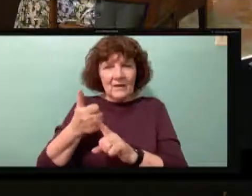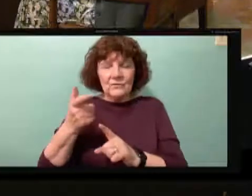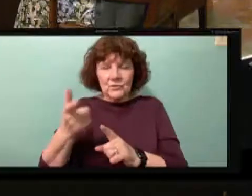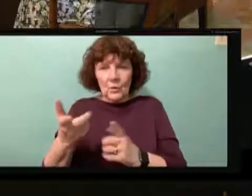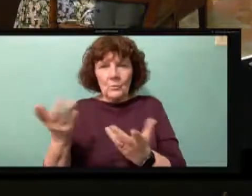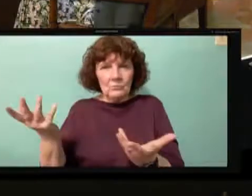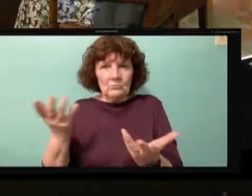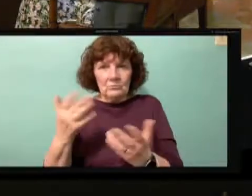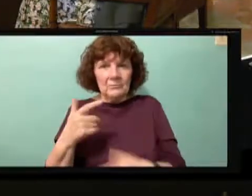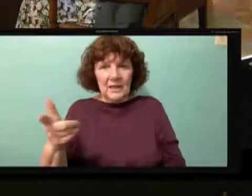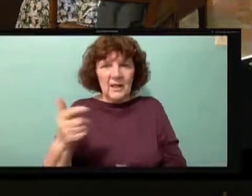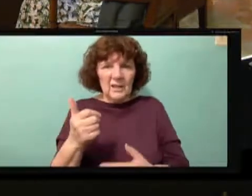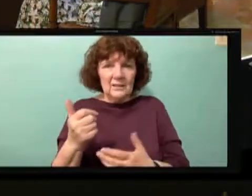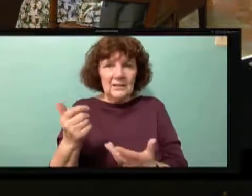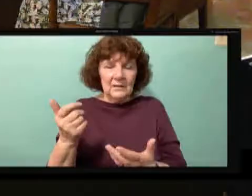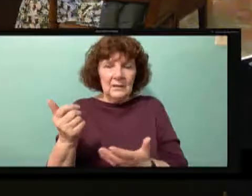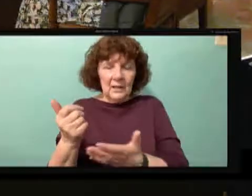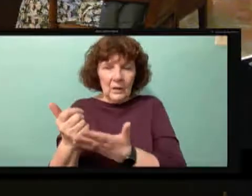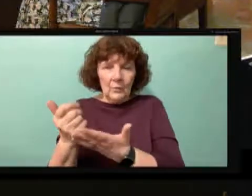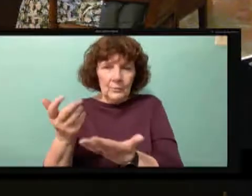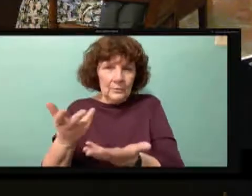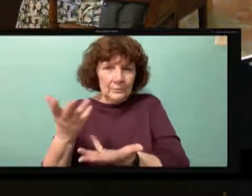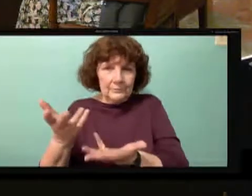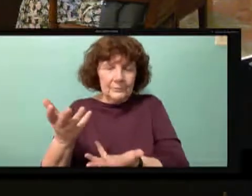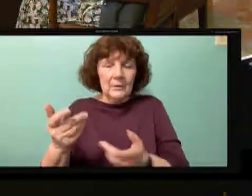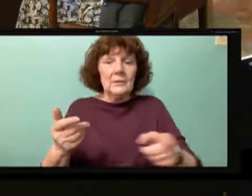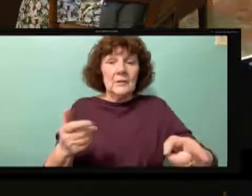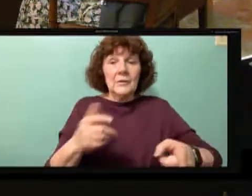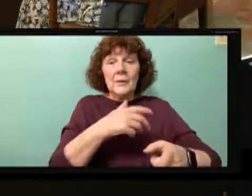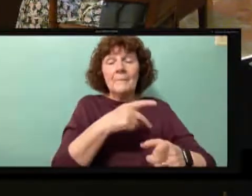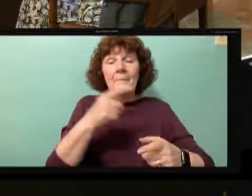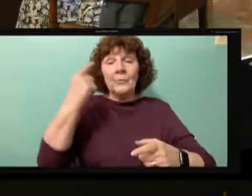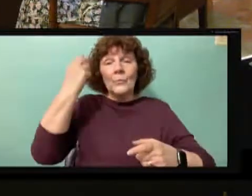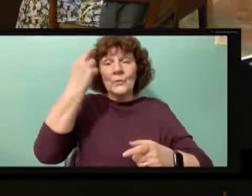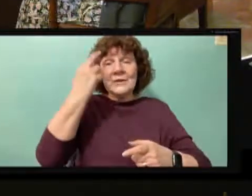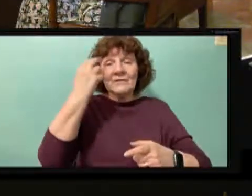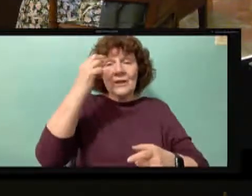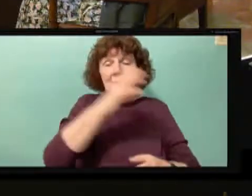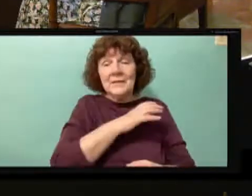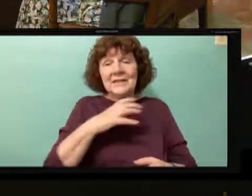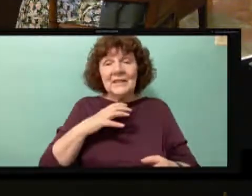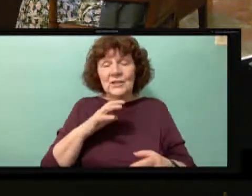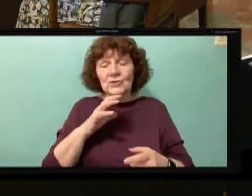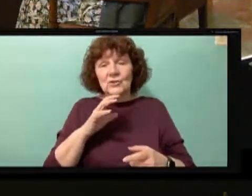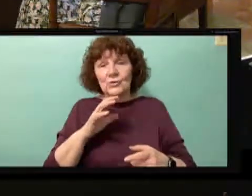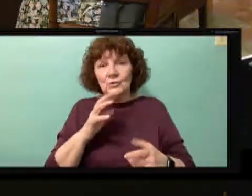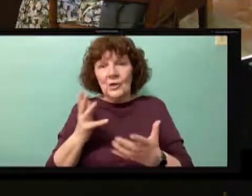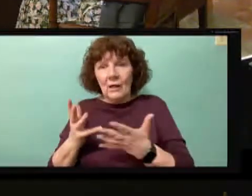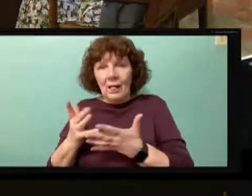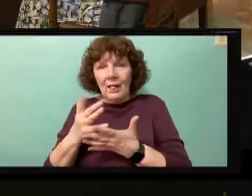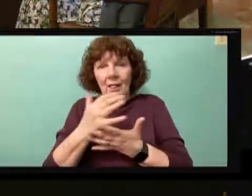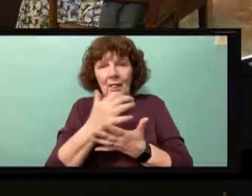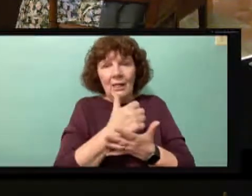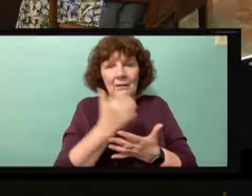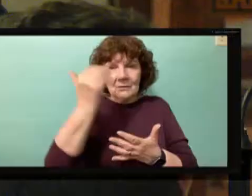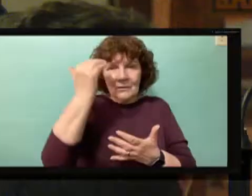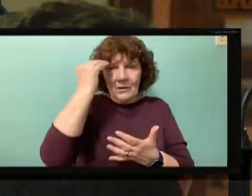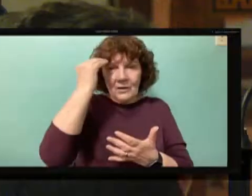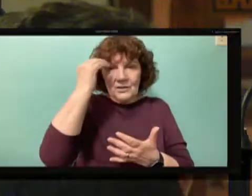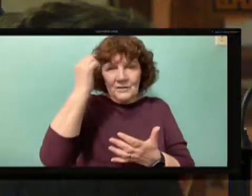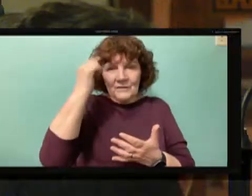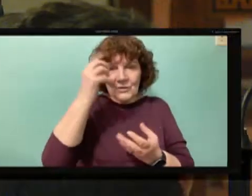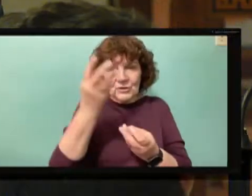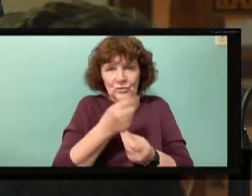to assemble the knowledge about the problem that being solved through the procurement,